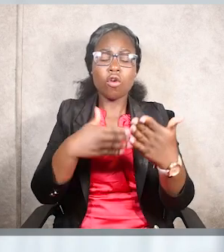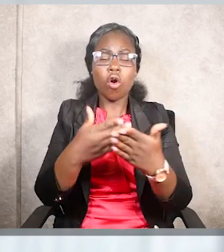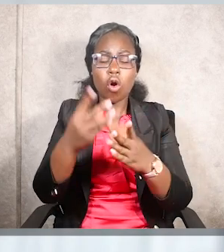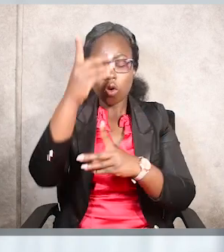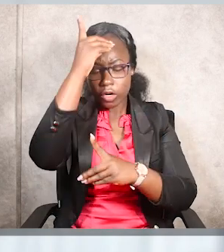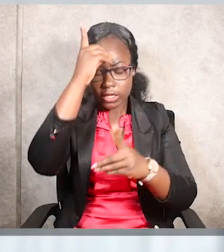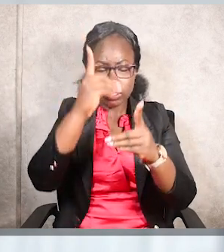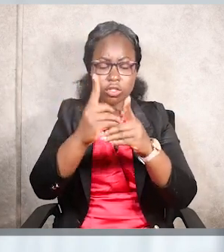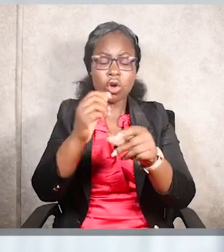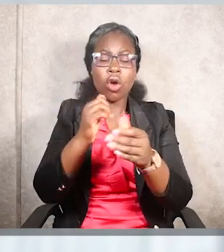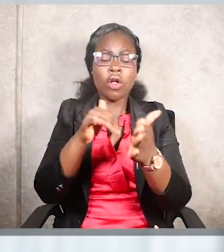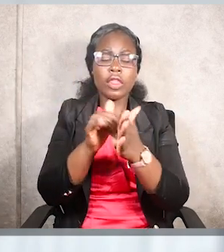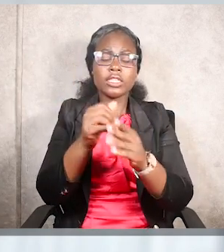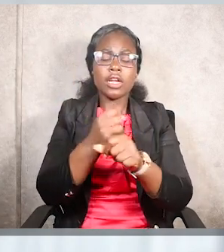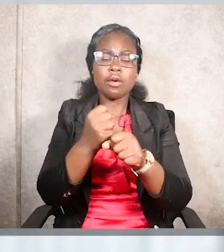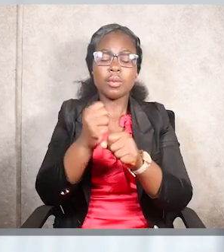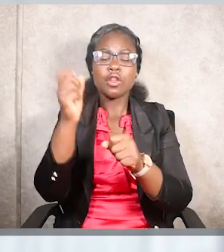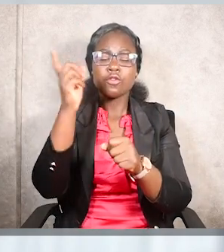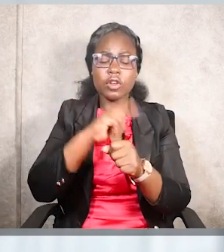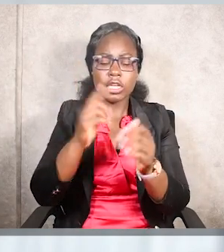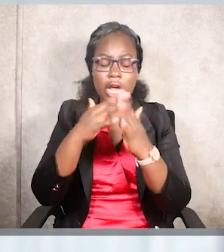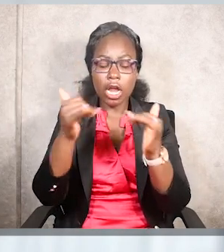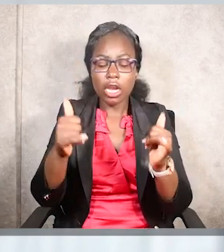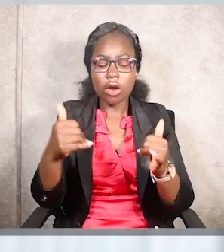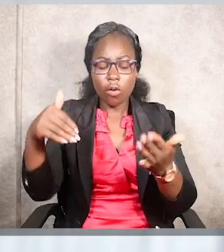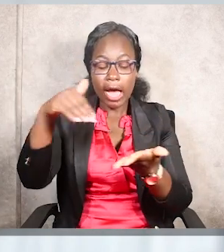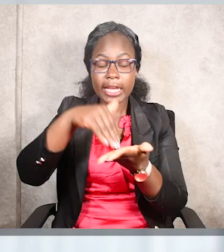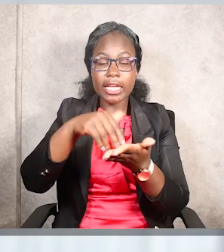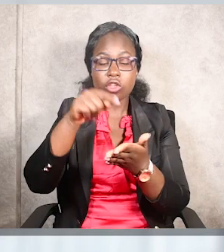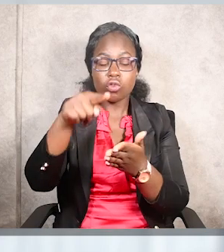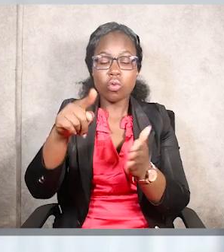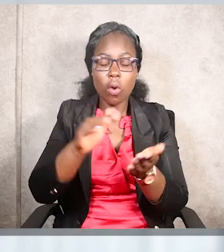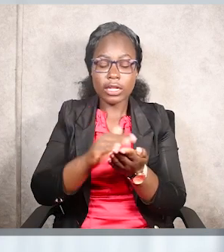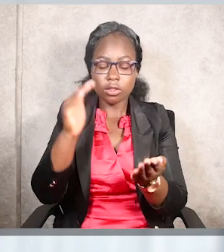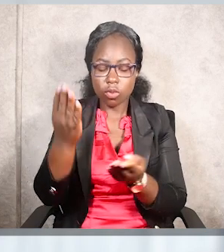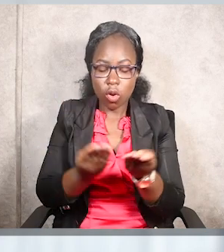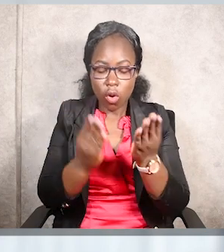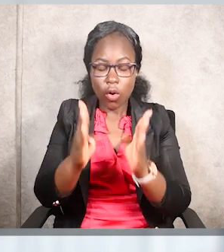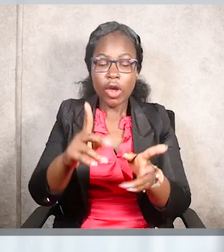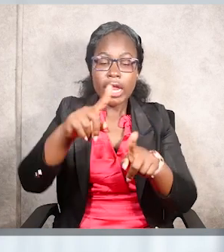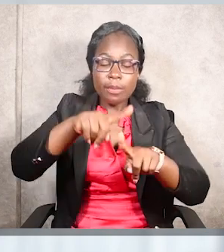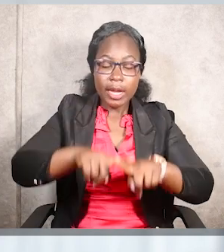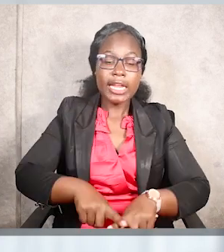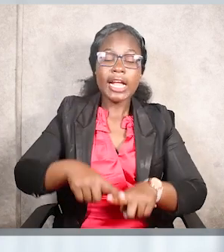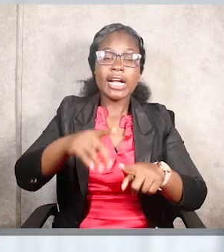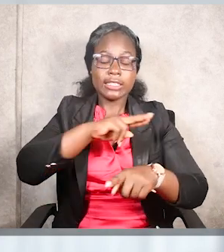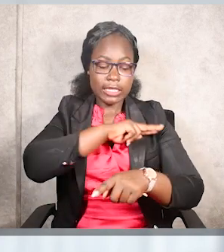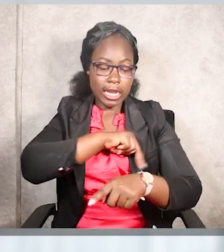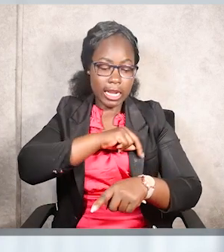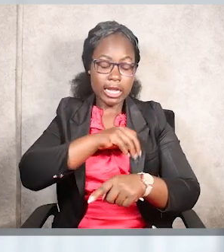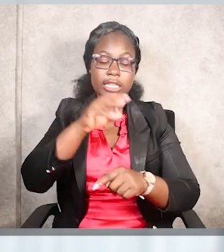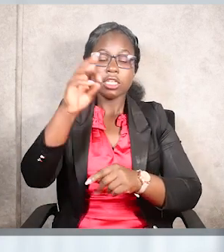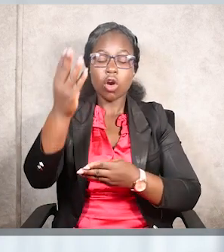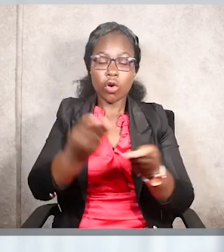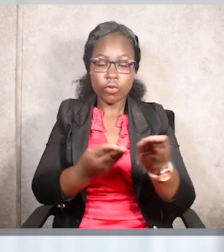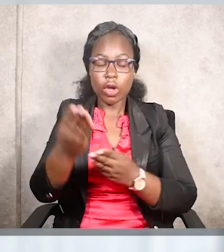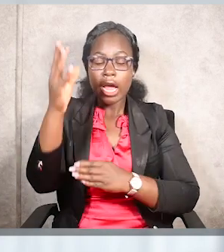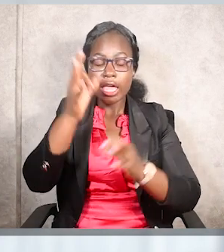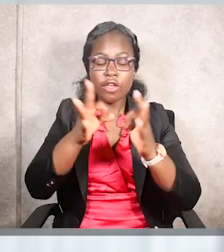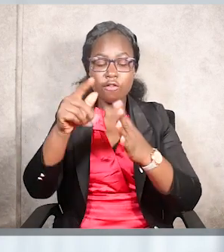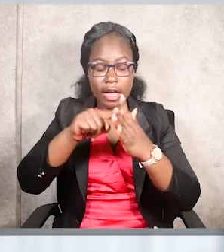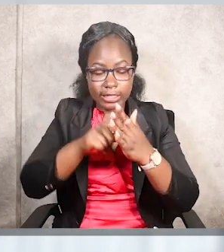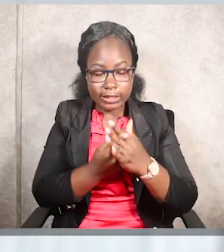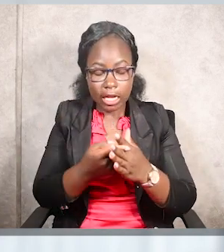are being made. Of course, there are pitfalls for that, but again, as an entrepreneur, depending on the nature of your business, if it is a sole